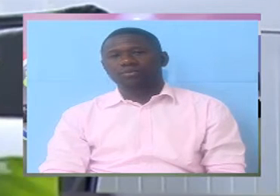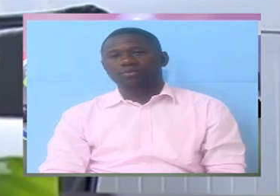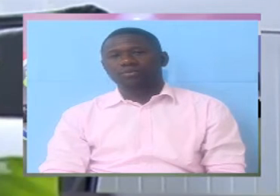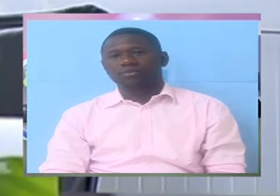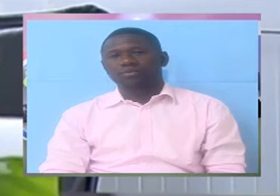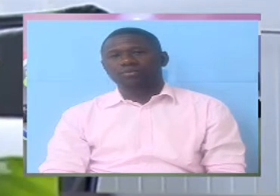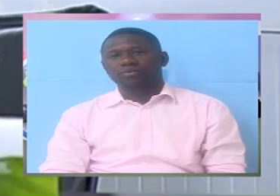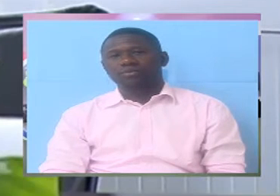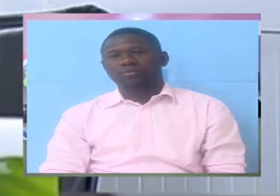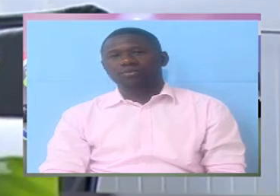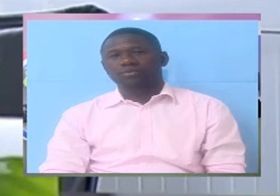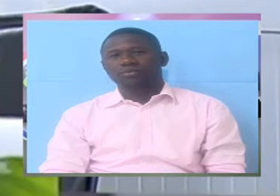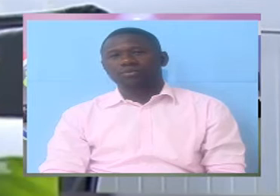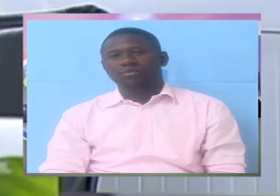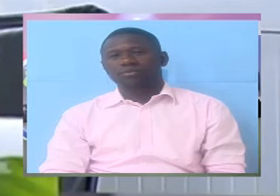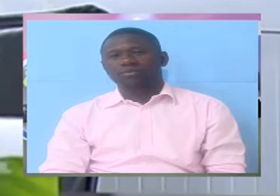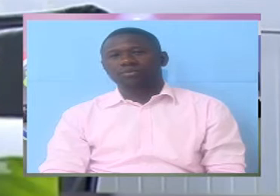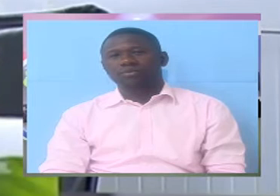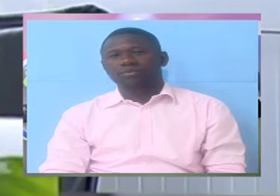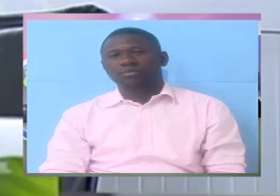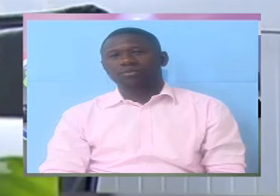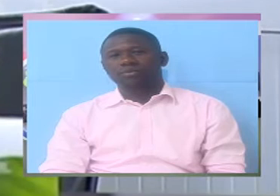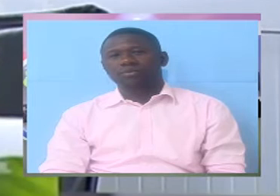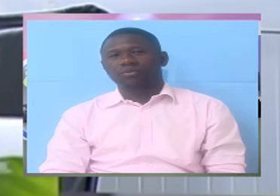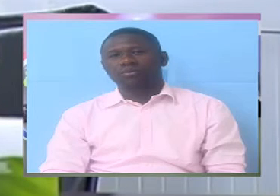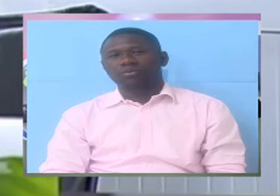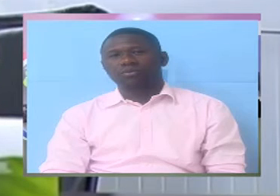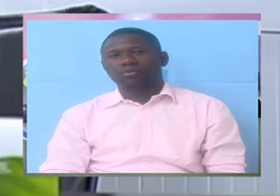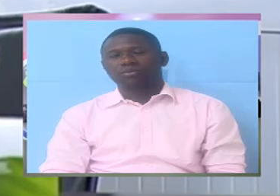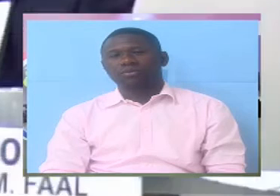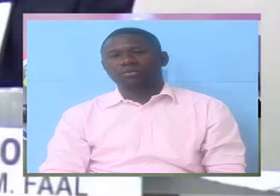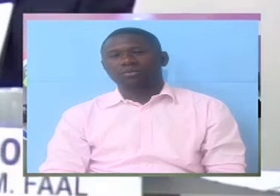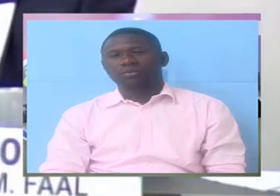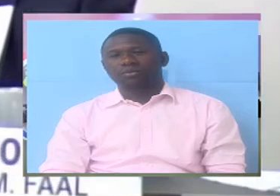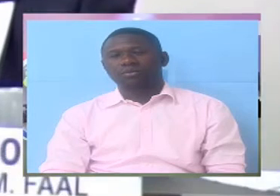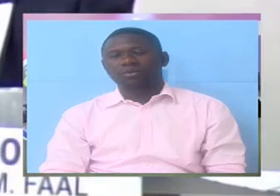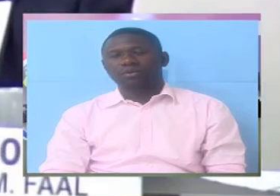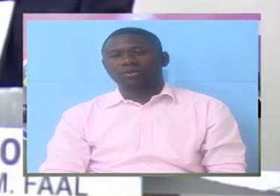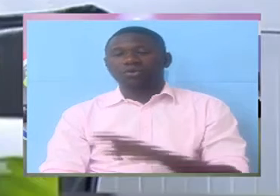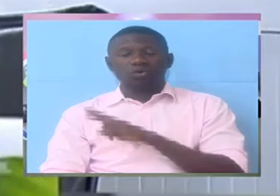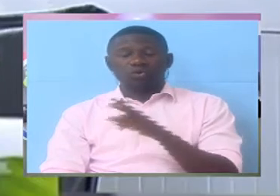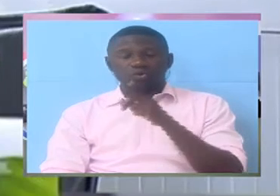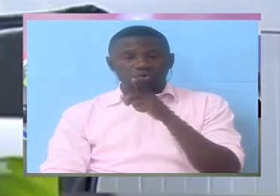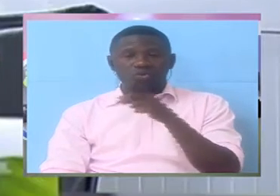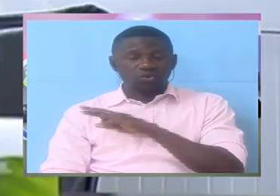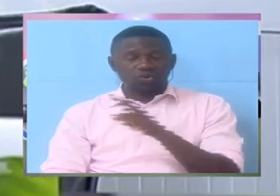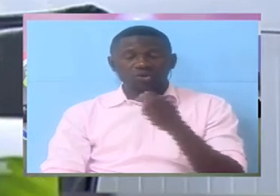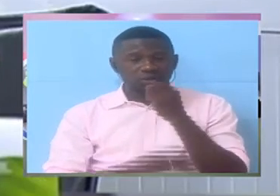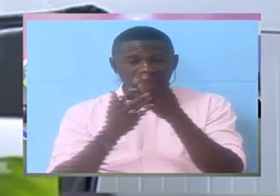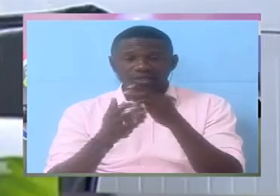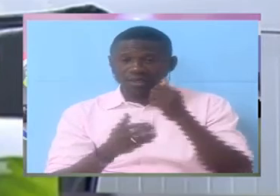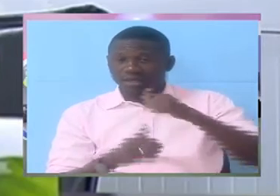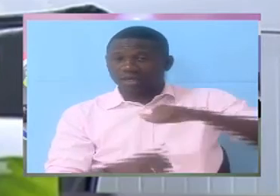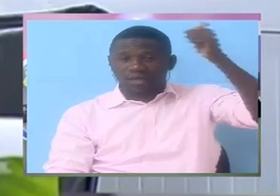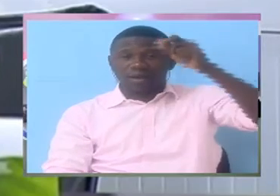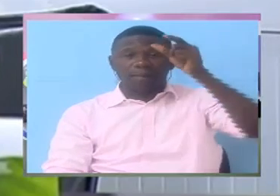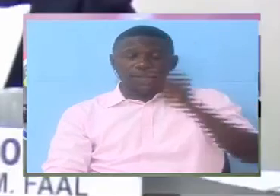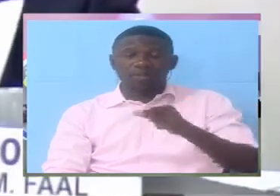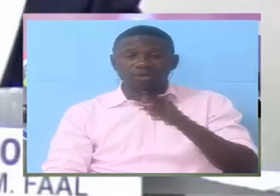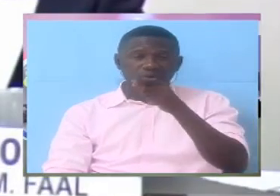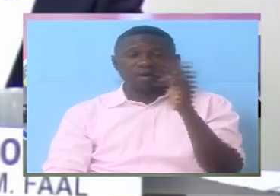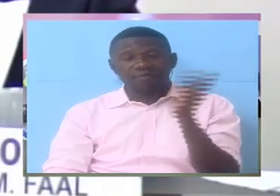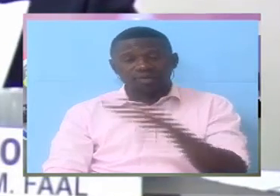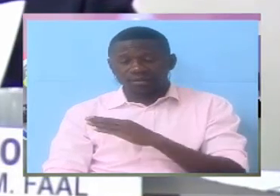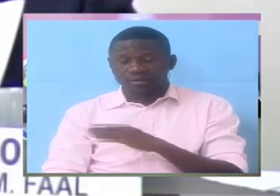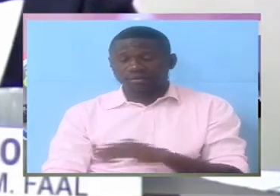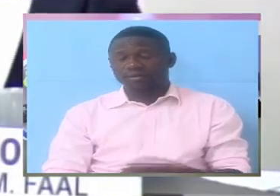you don't tell an elderly somebody you are lying. Well, it's not true. Just speak the truth. Would they be